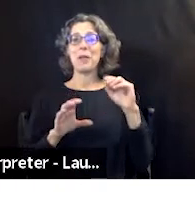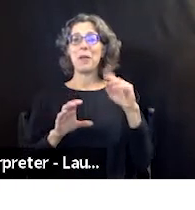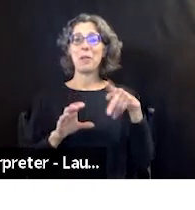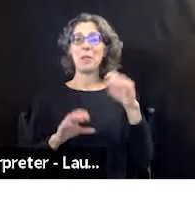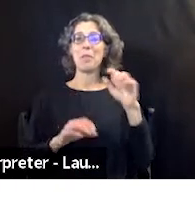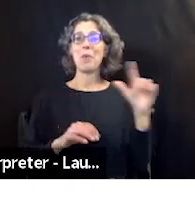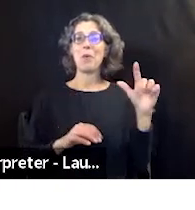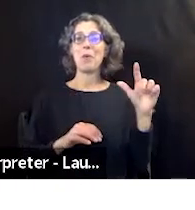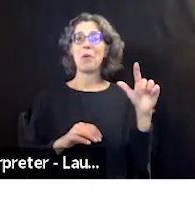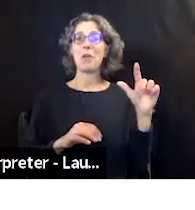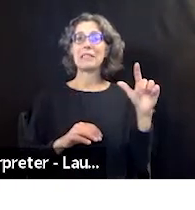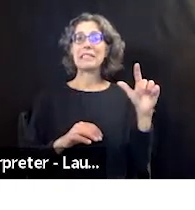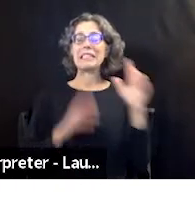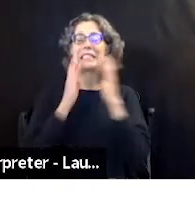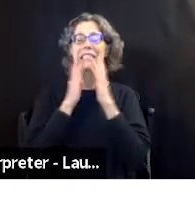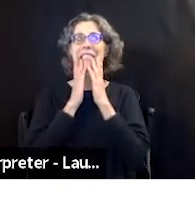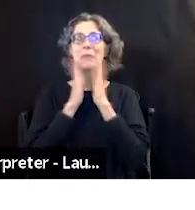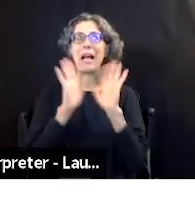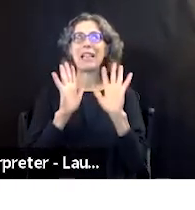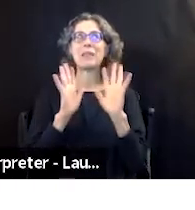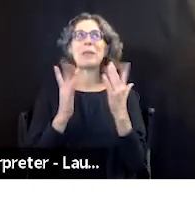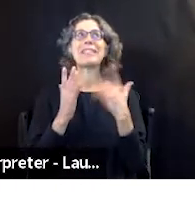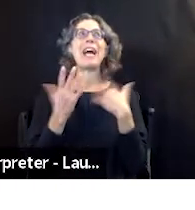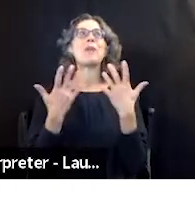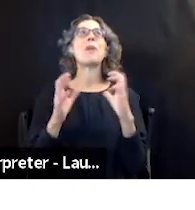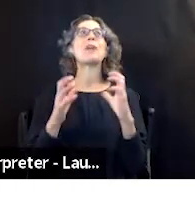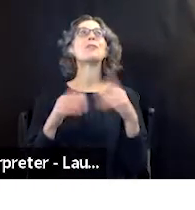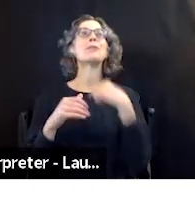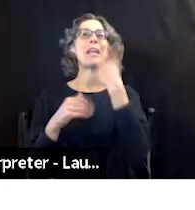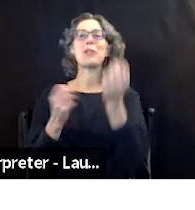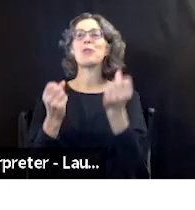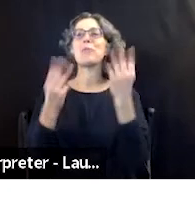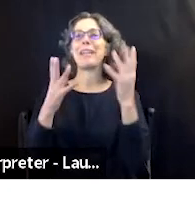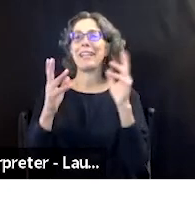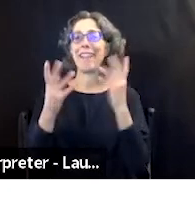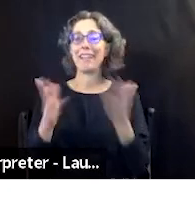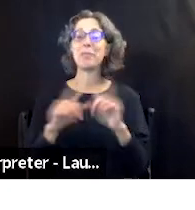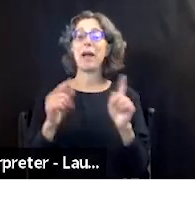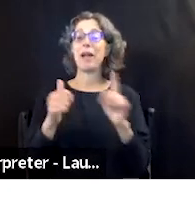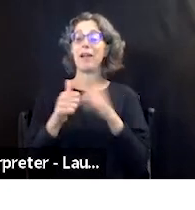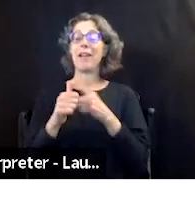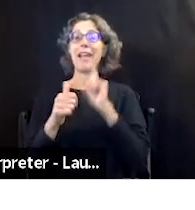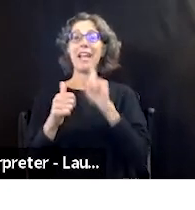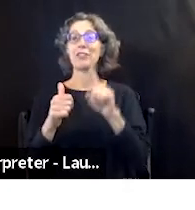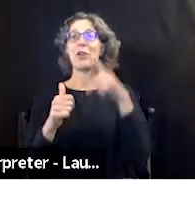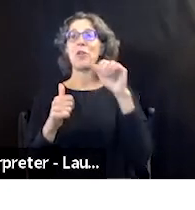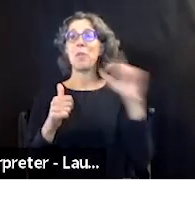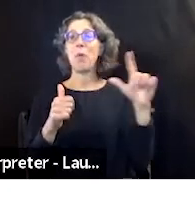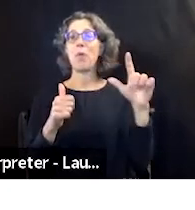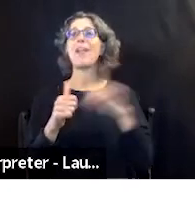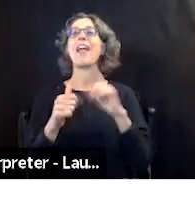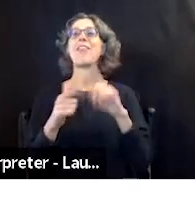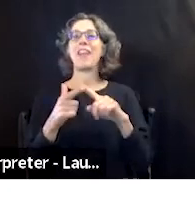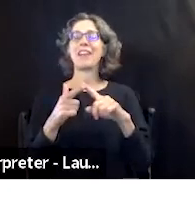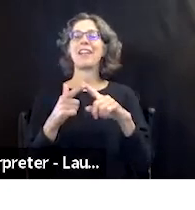I don't want to give you too many things to do at once. So answer the poll, and then I'll share about our next